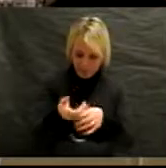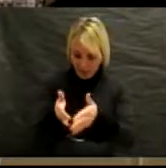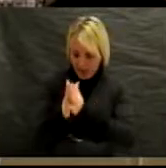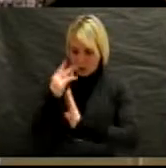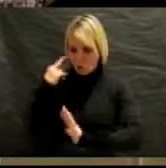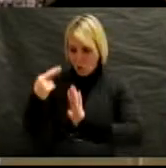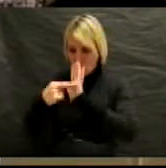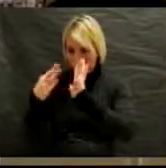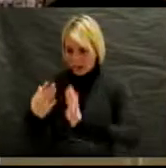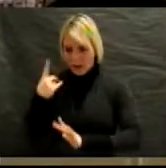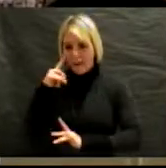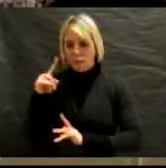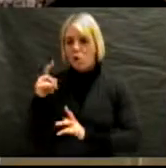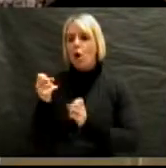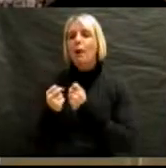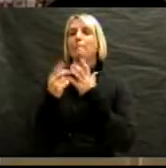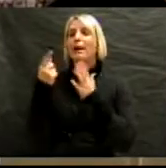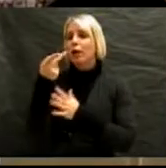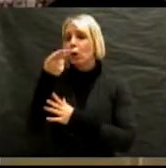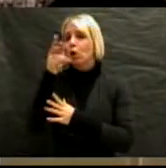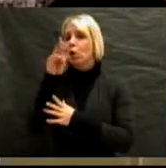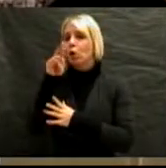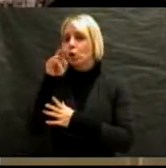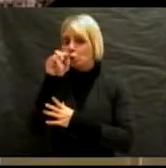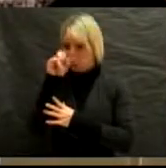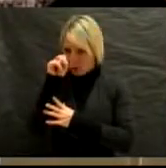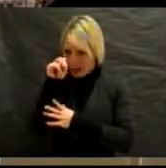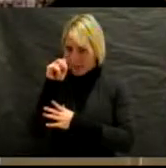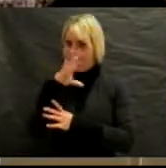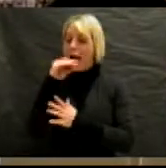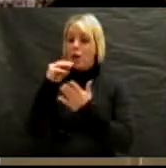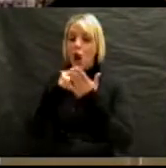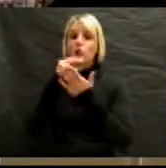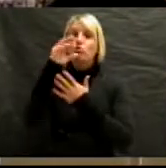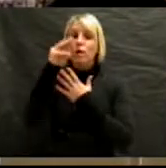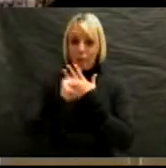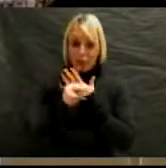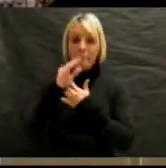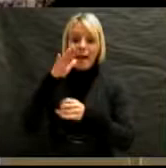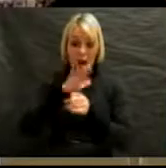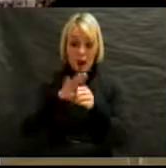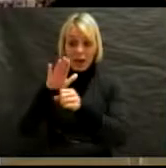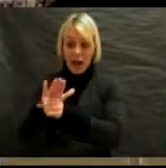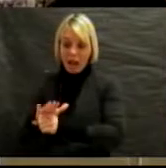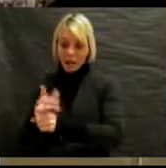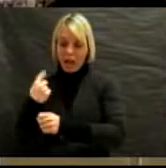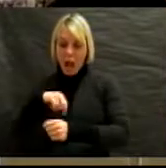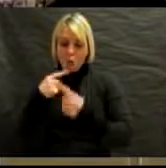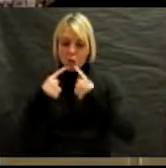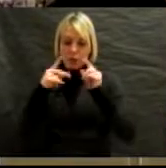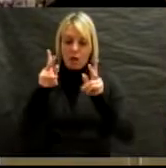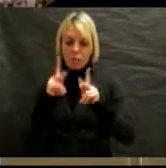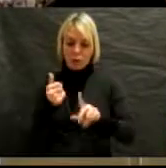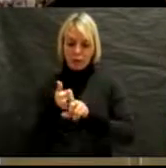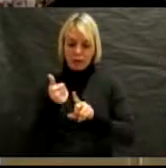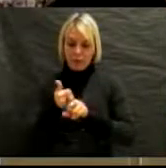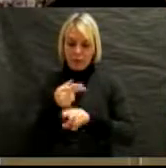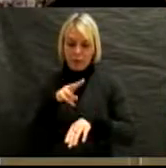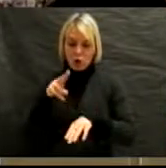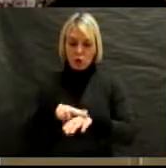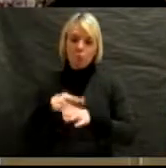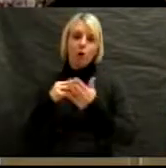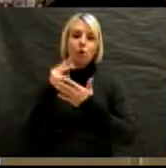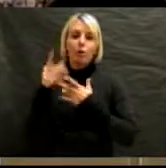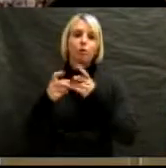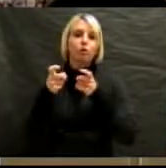No? And normally what we do is we declare a person who normally is a curriculum director, and in this case, it's Colleen Cardenuto as our local education